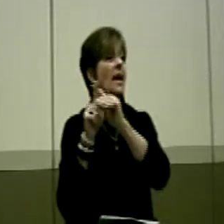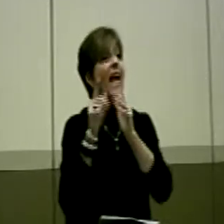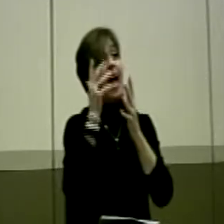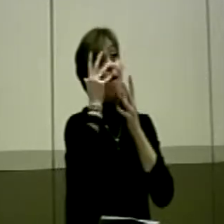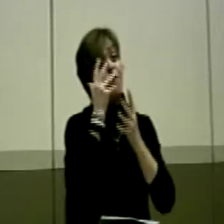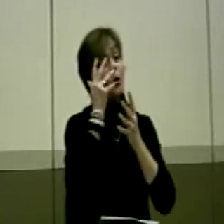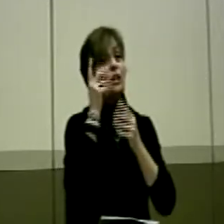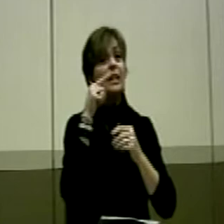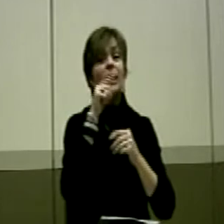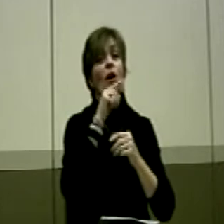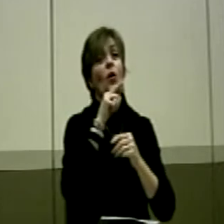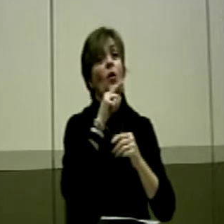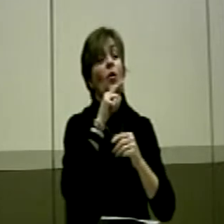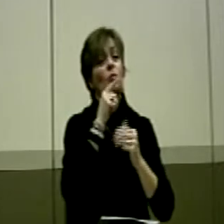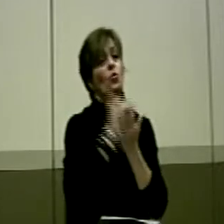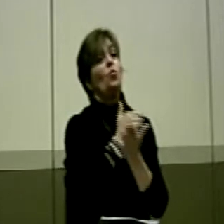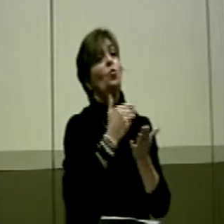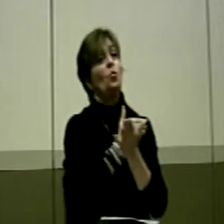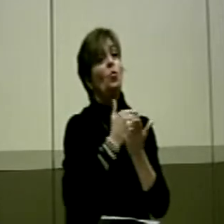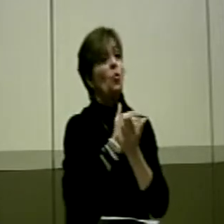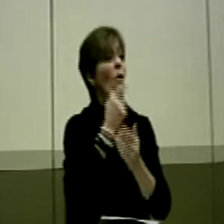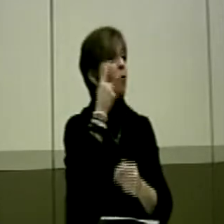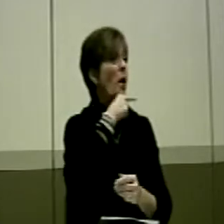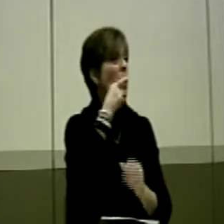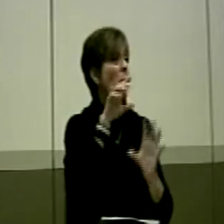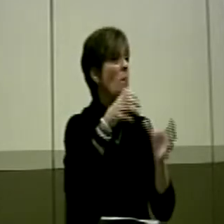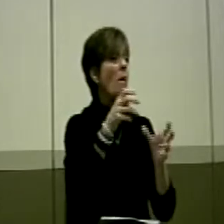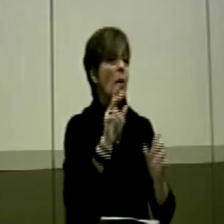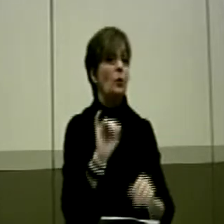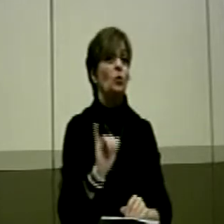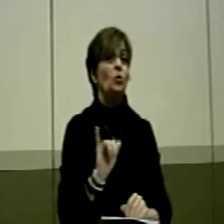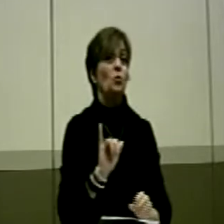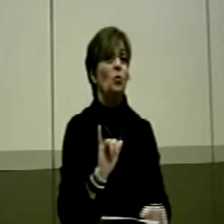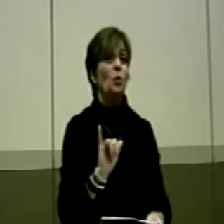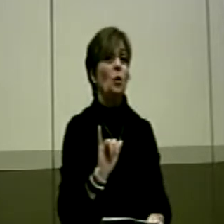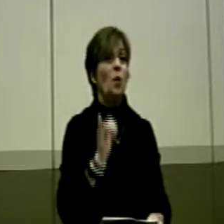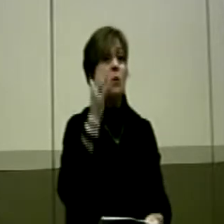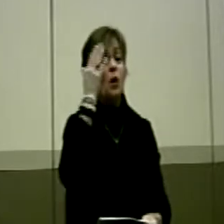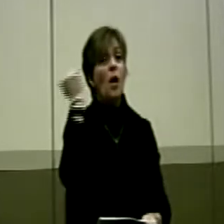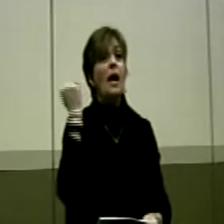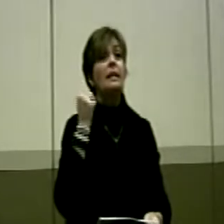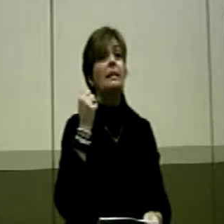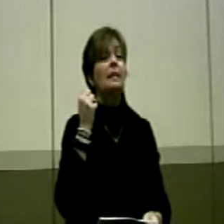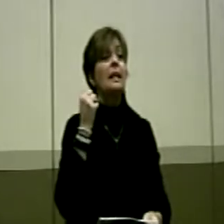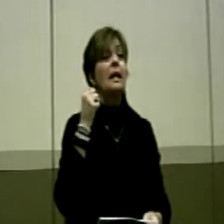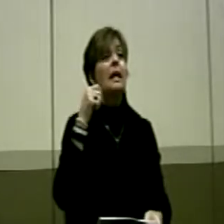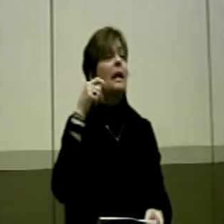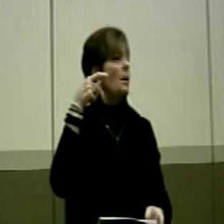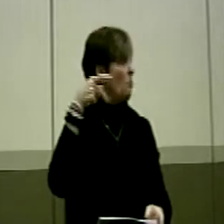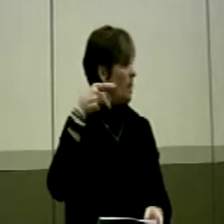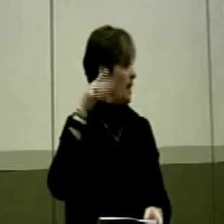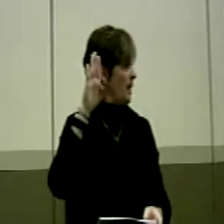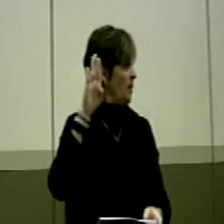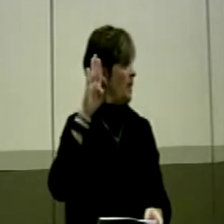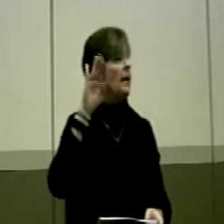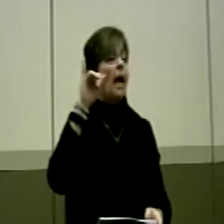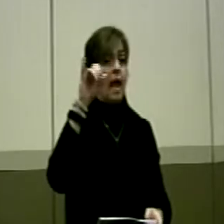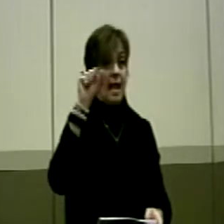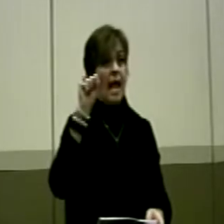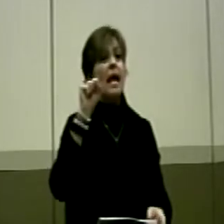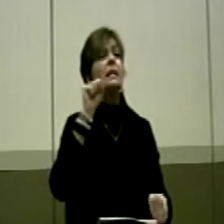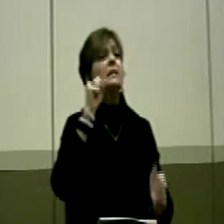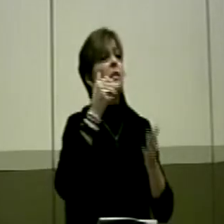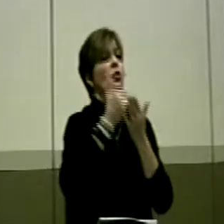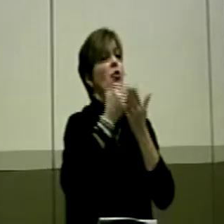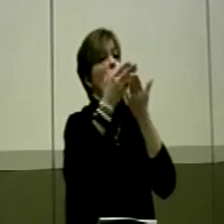the hearing population, and they're new because PBIS, is new just overall, throughout the country, working with helping